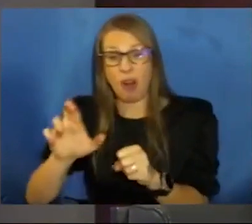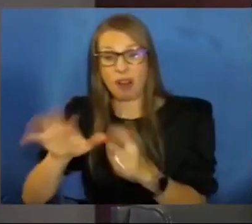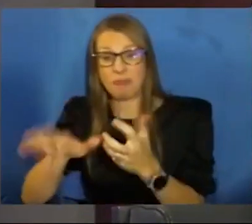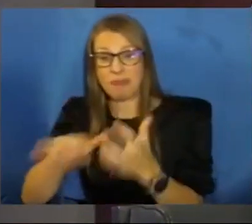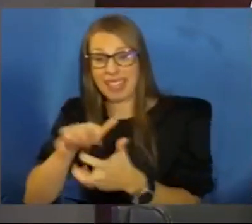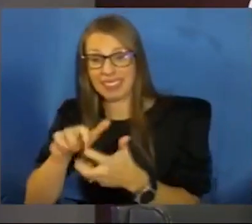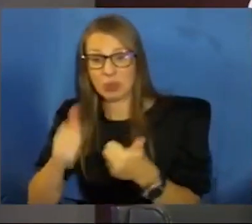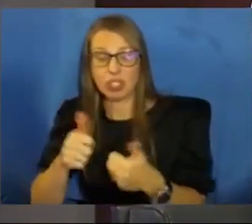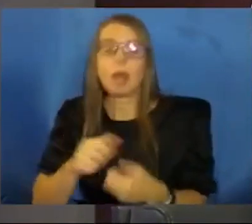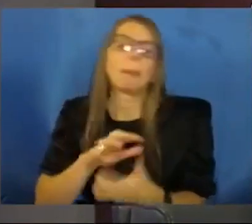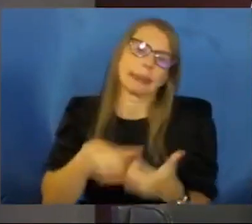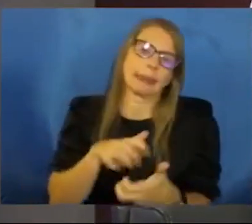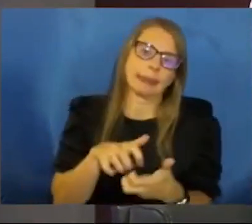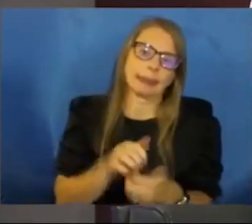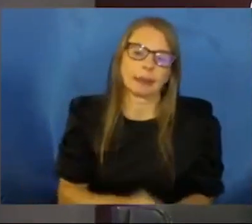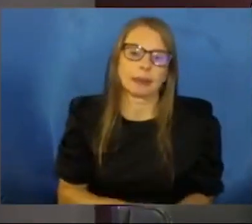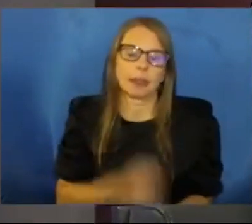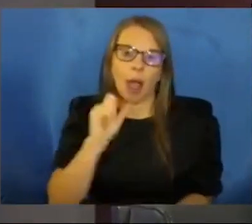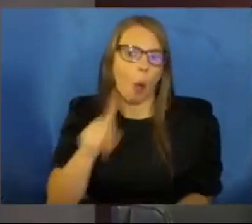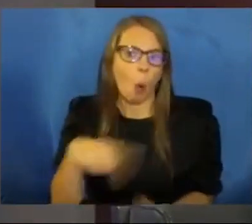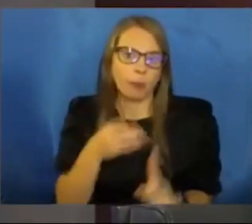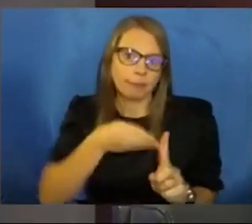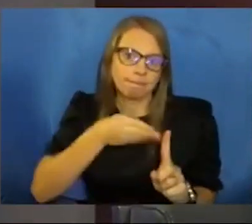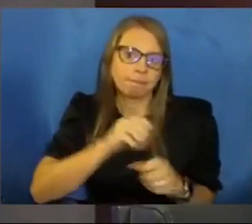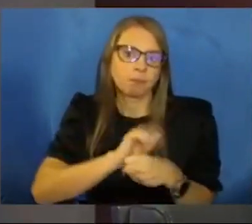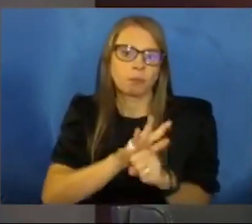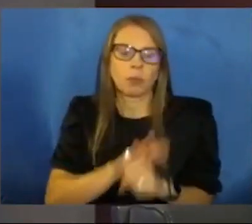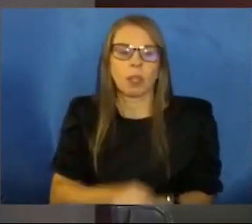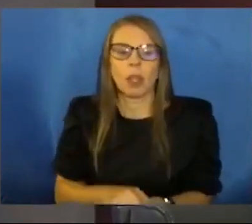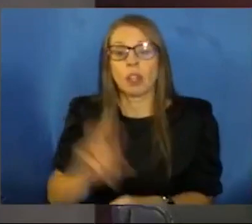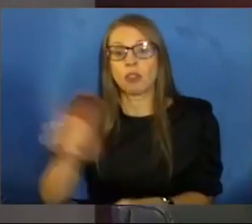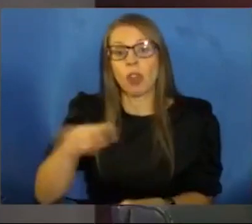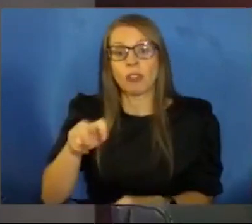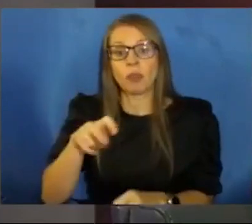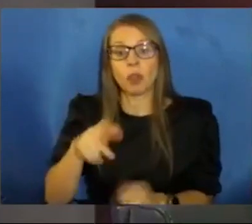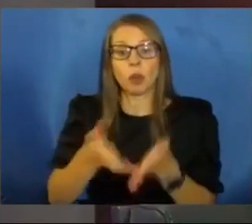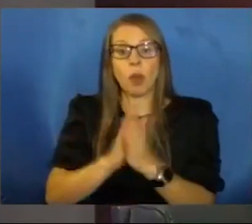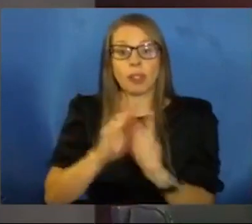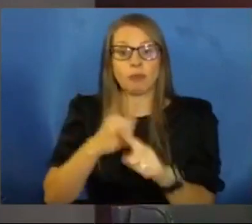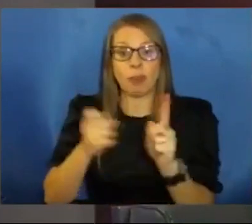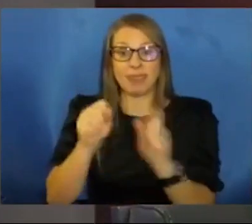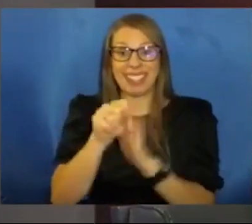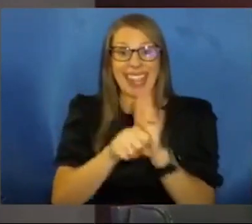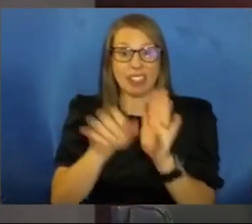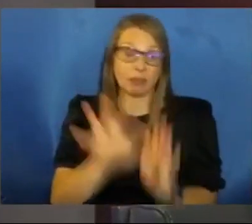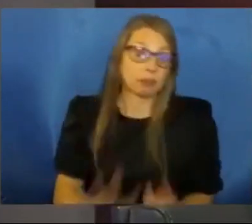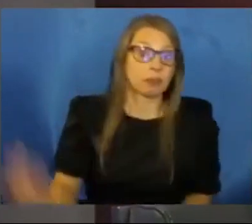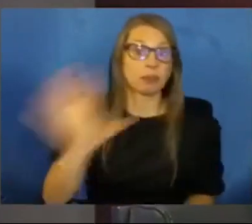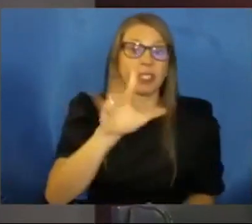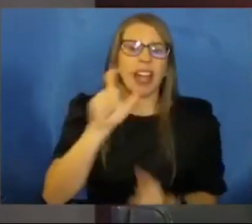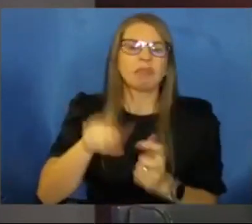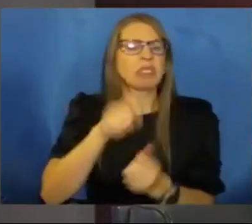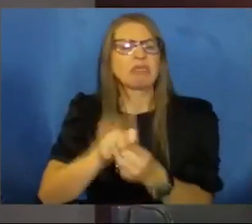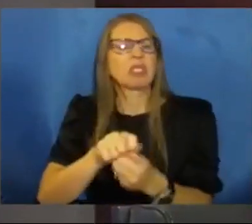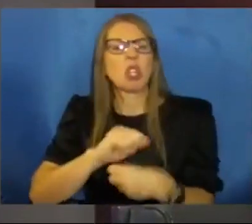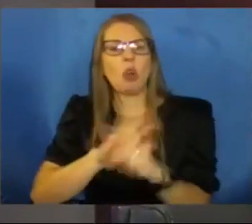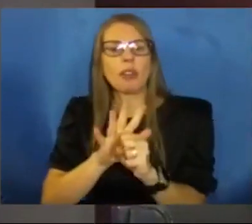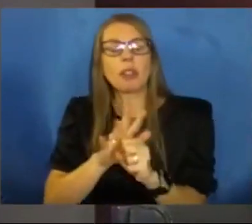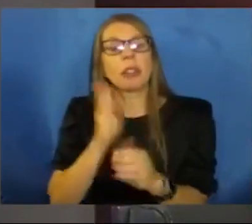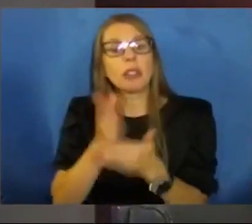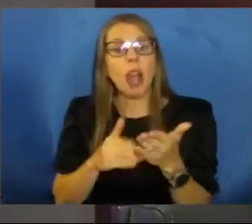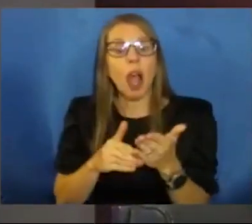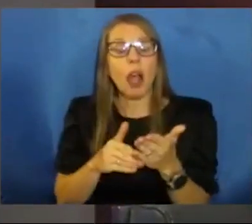and capabilities of the hospital that's asking. And do we know if the bulk of transfer patients are COVID or other care, or is it a mix, just mix it, of both?